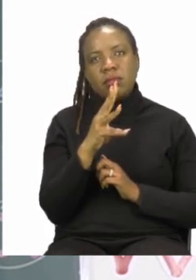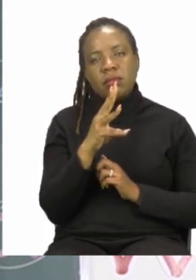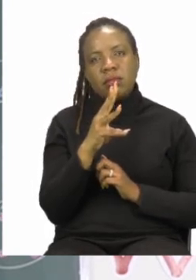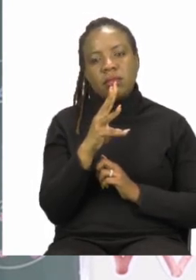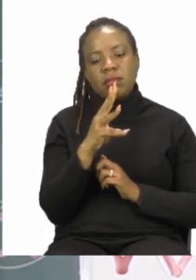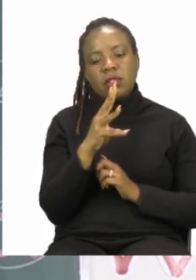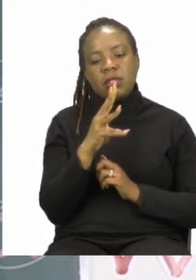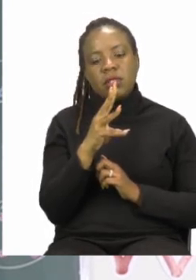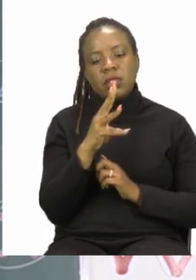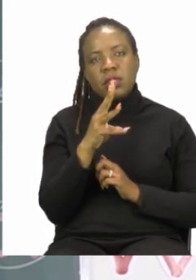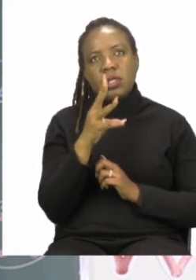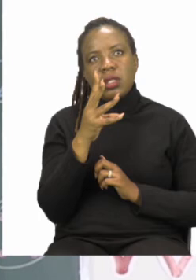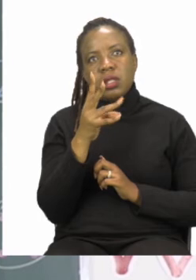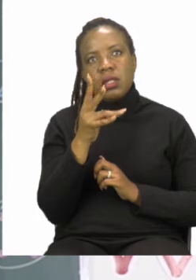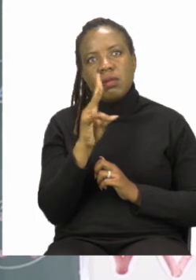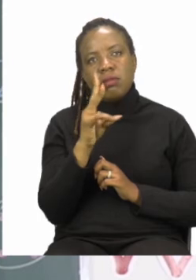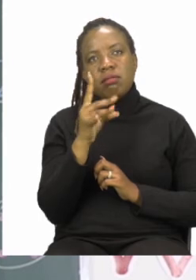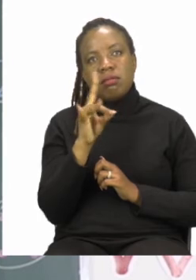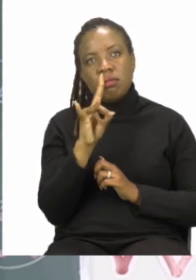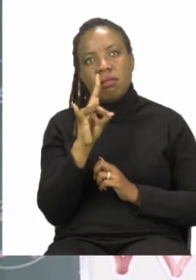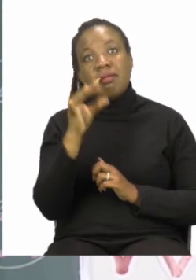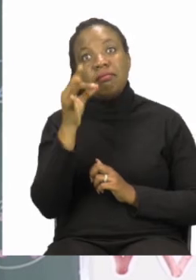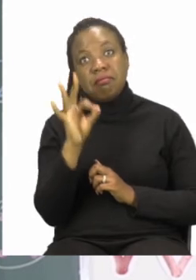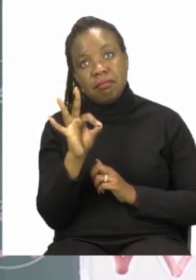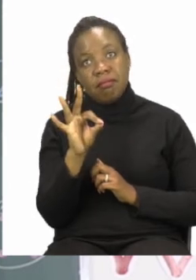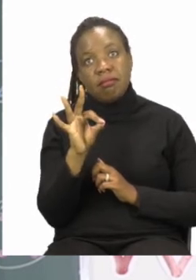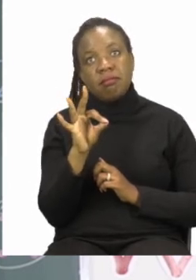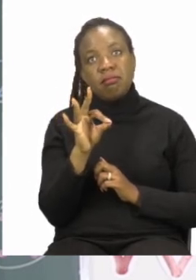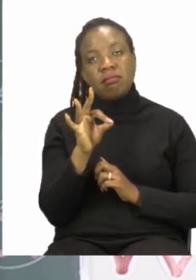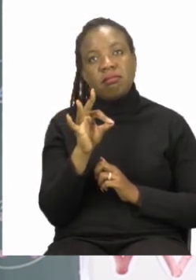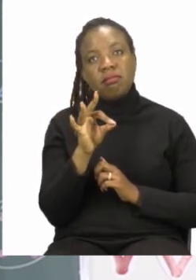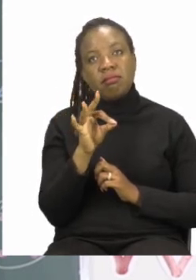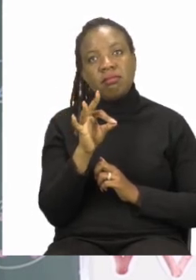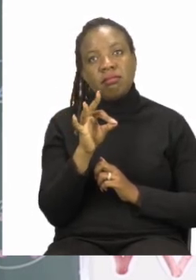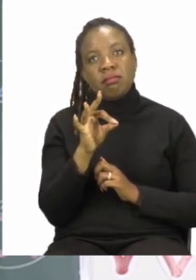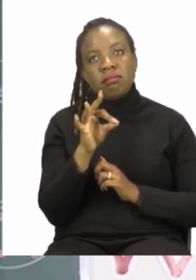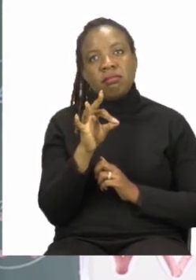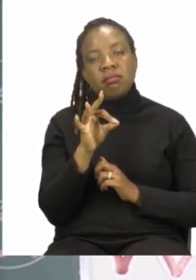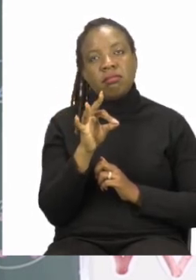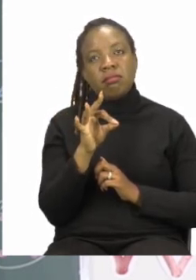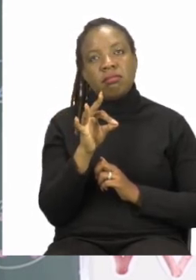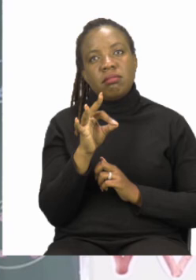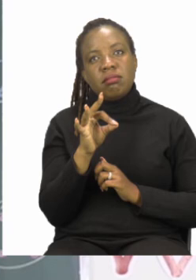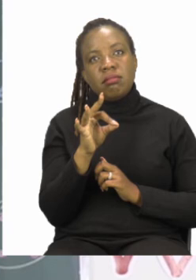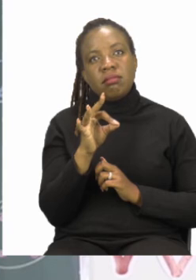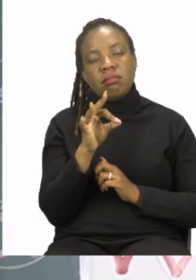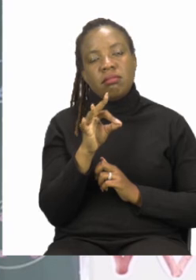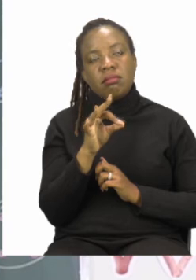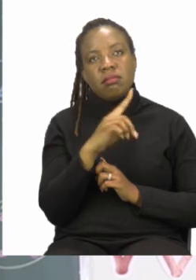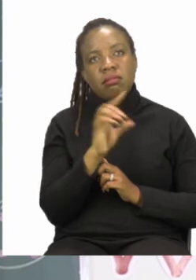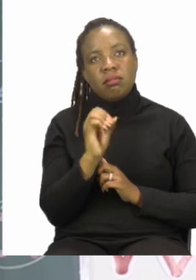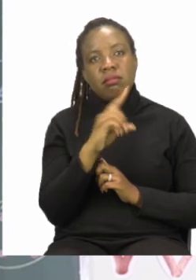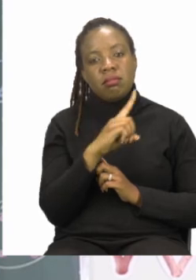second set. 7, 8, 9. I've counted